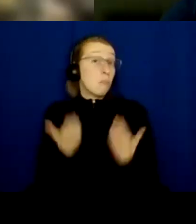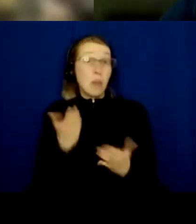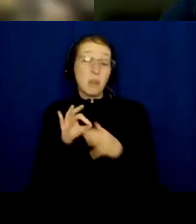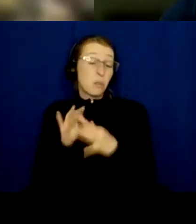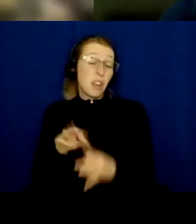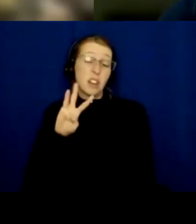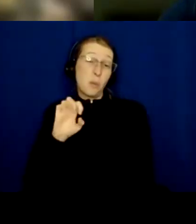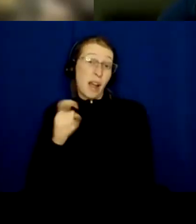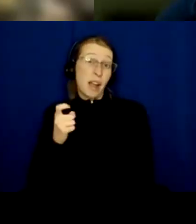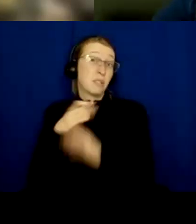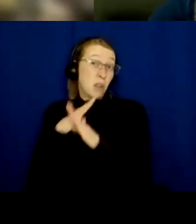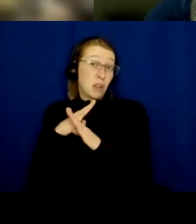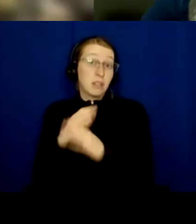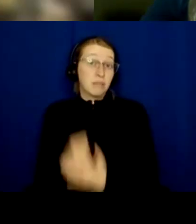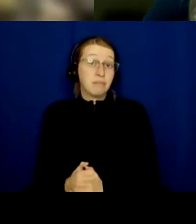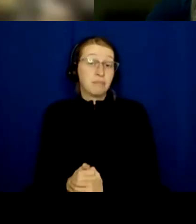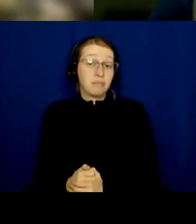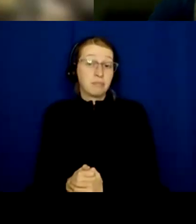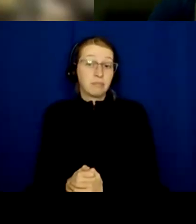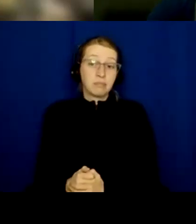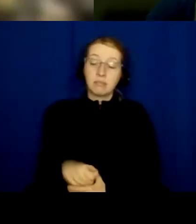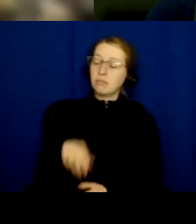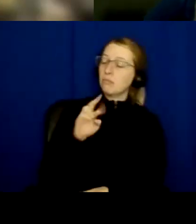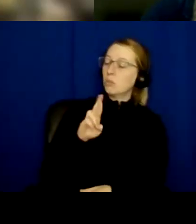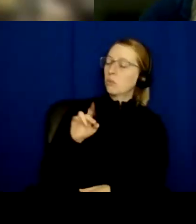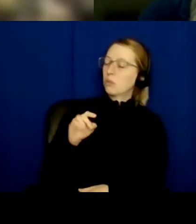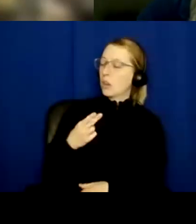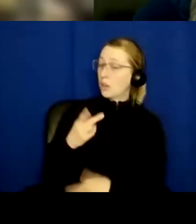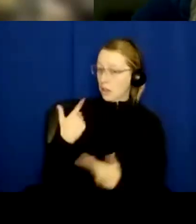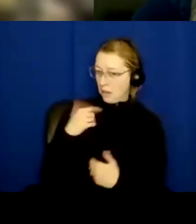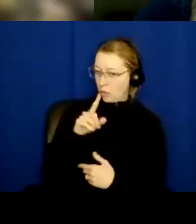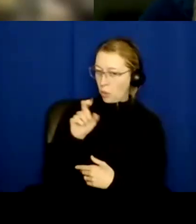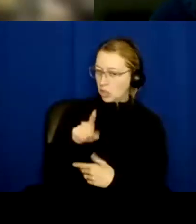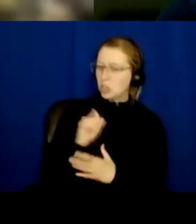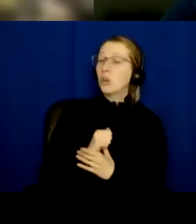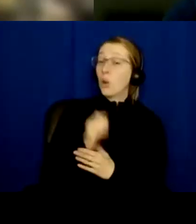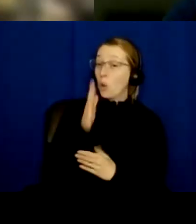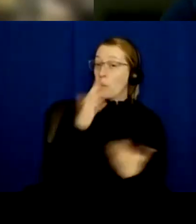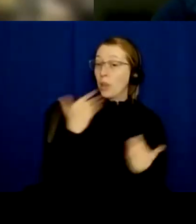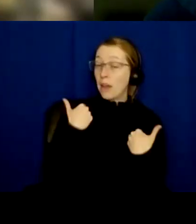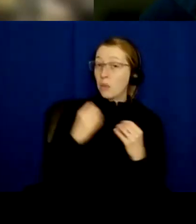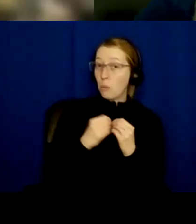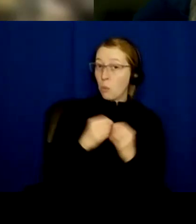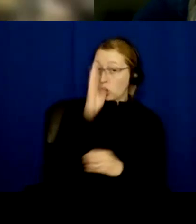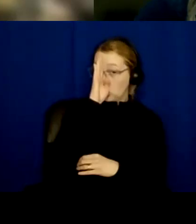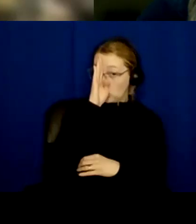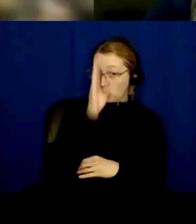So we have a question, will there be more direct treatment in the future for sensorineural hearing